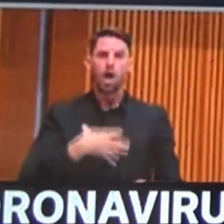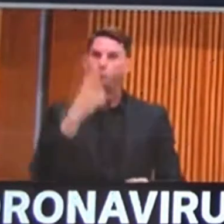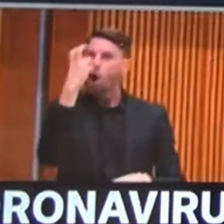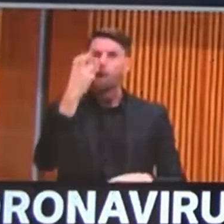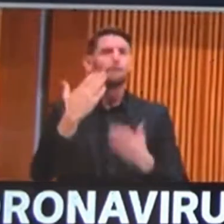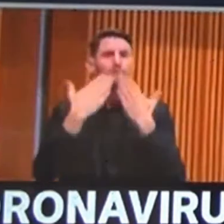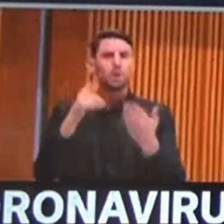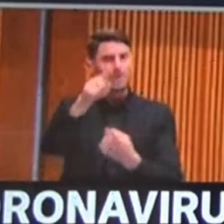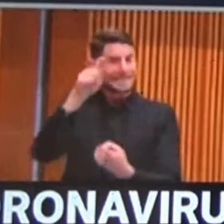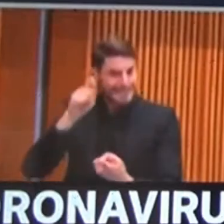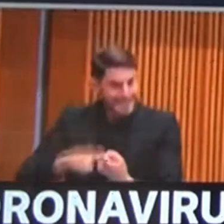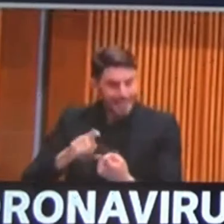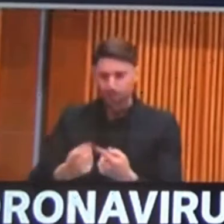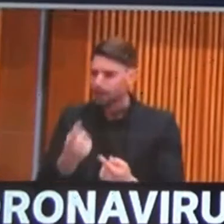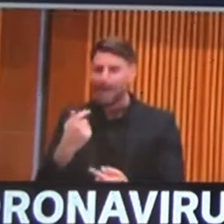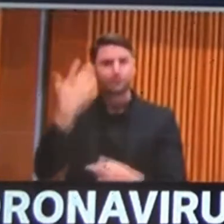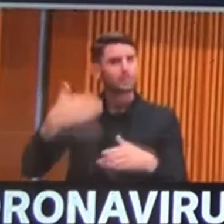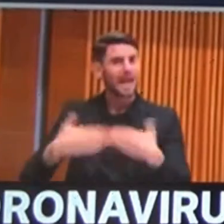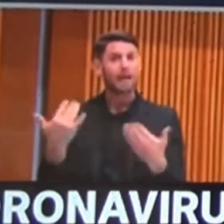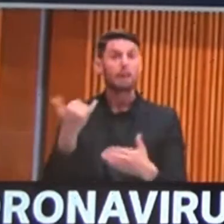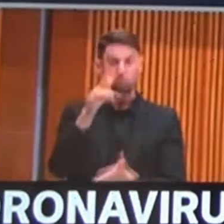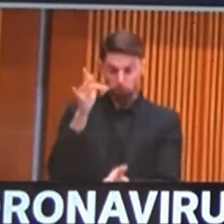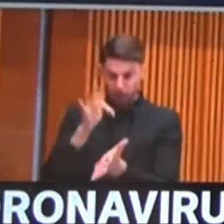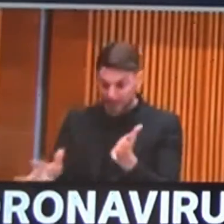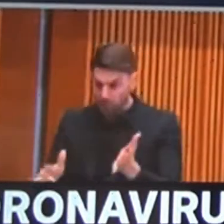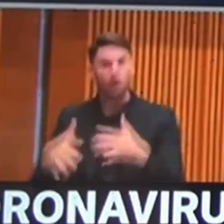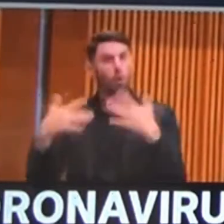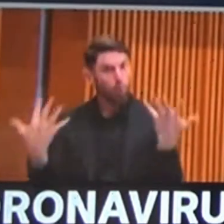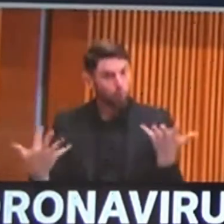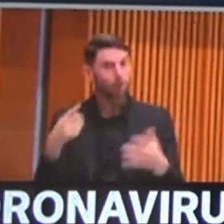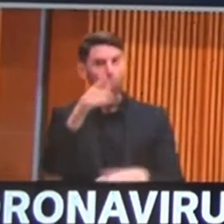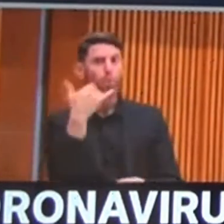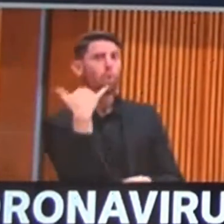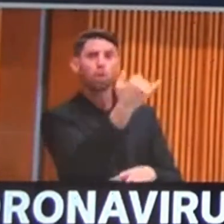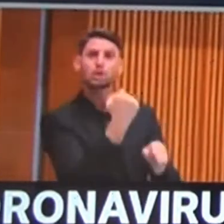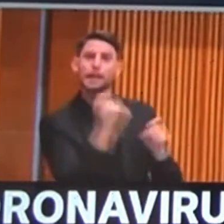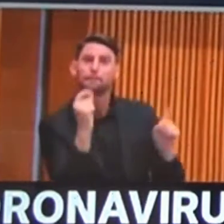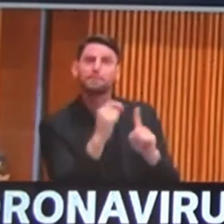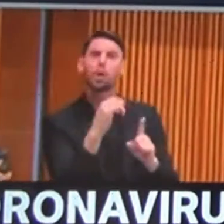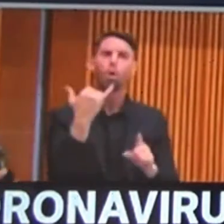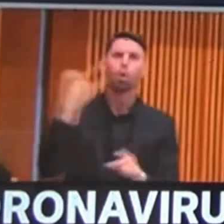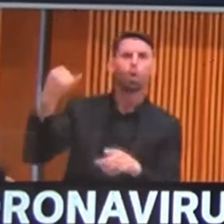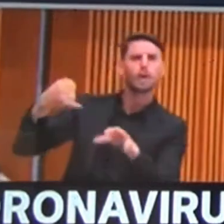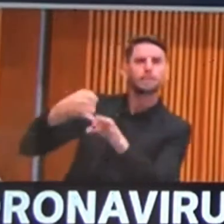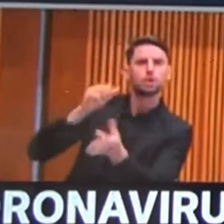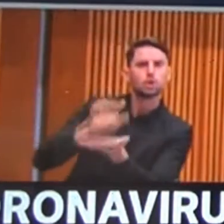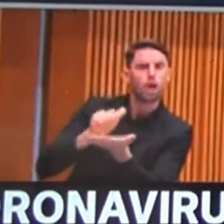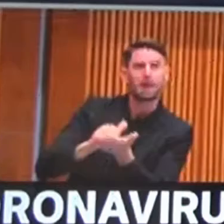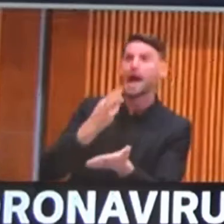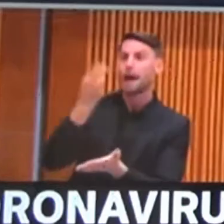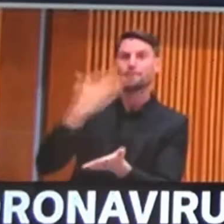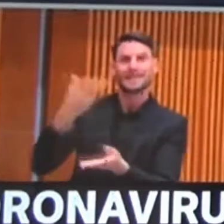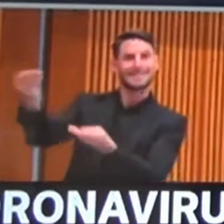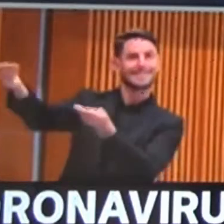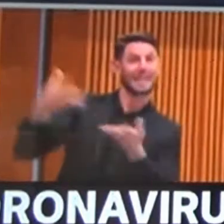medication. And if you run out of your medication, contact your GP, contact your local pharmacy. There are measures in place to get your